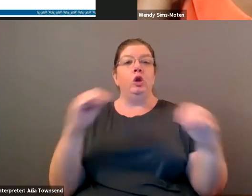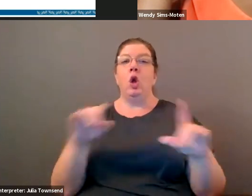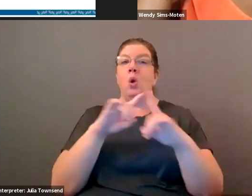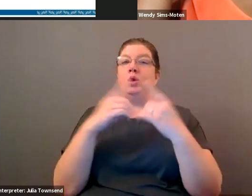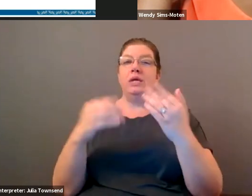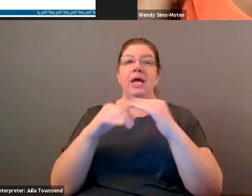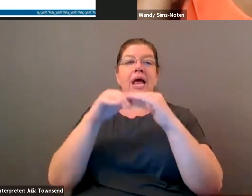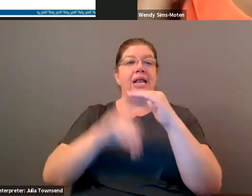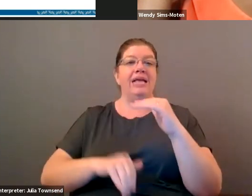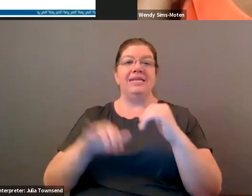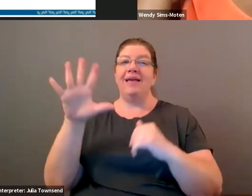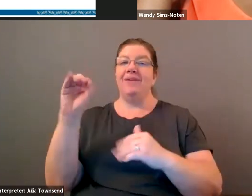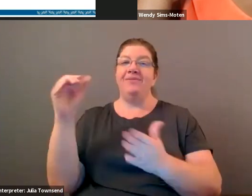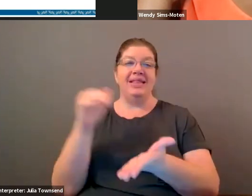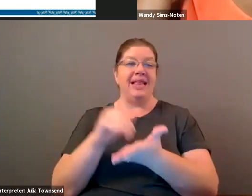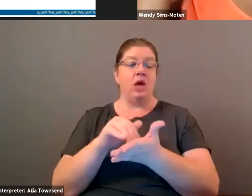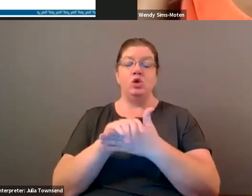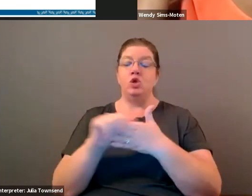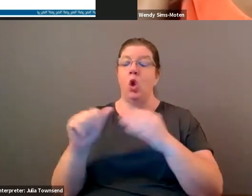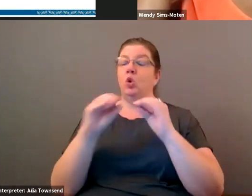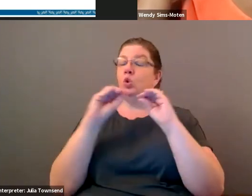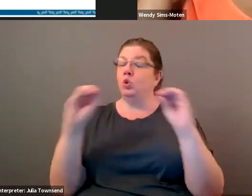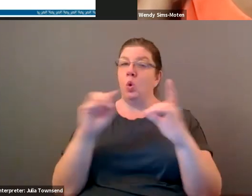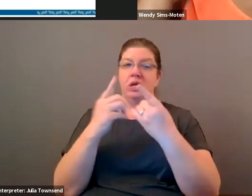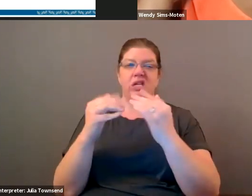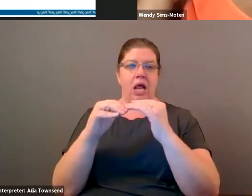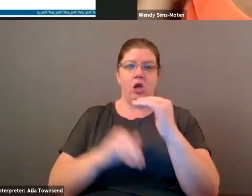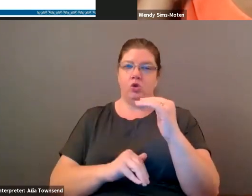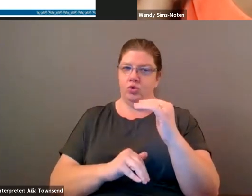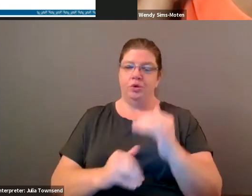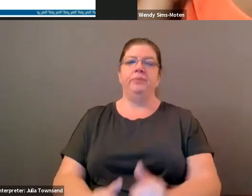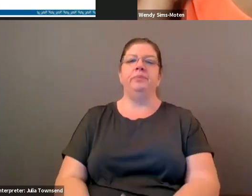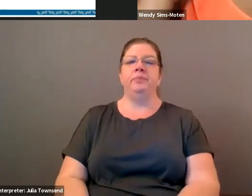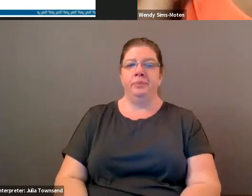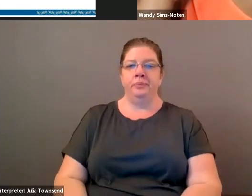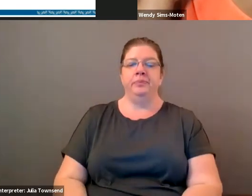than $50,000. Okay, next slide, please.